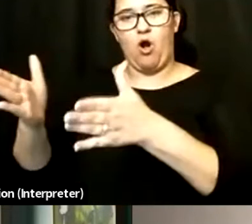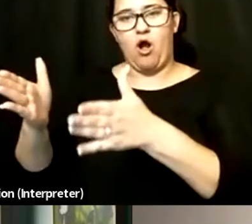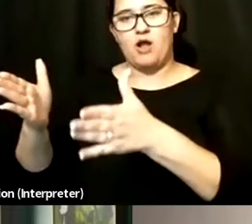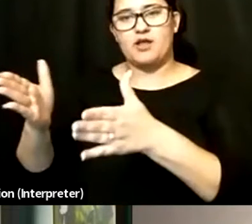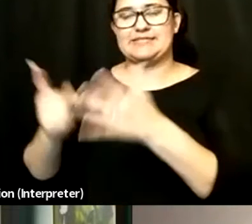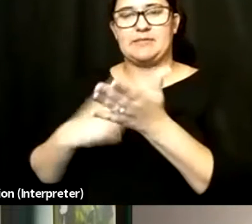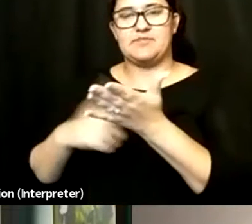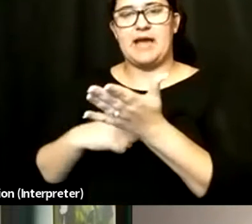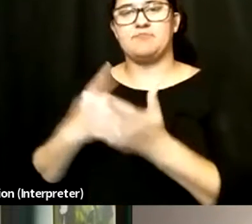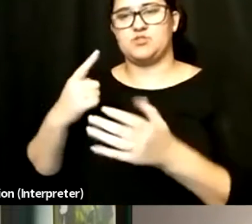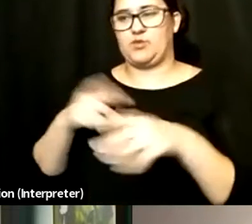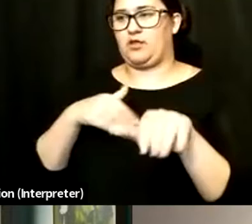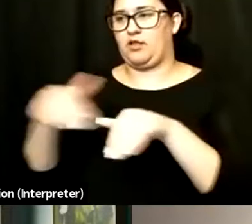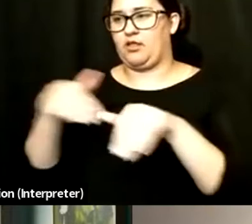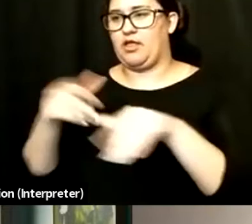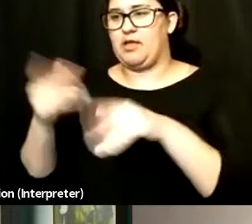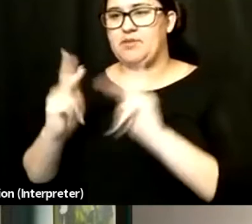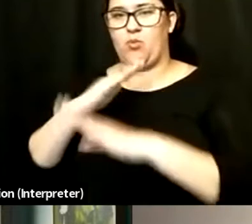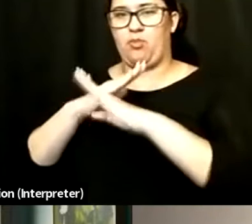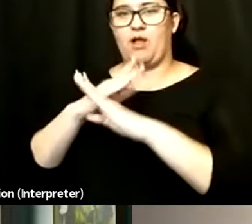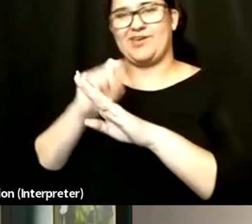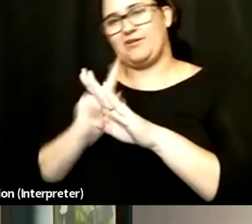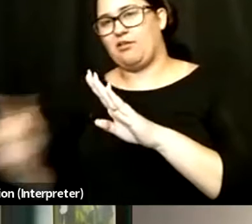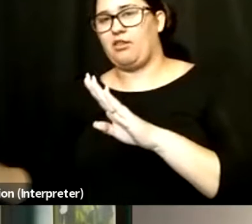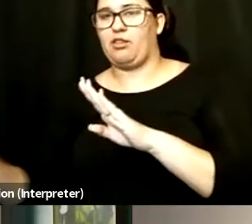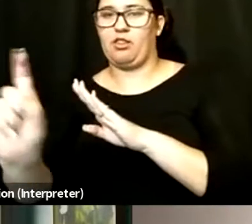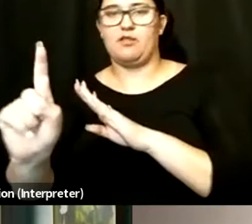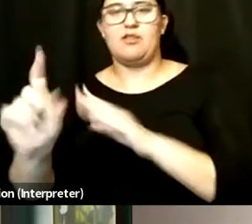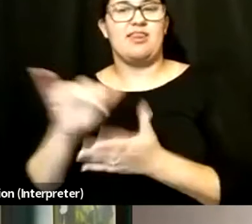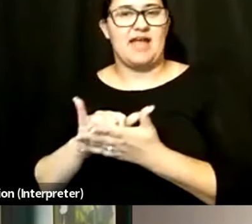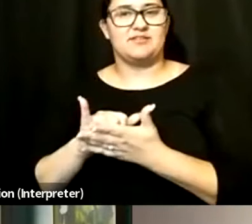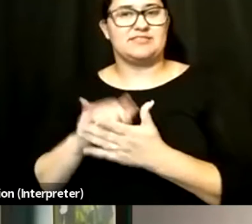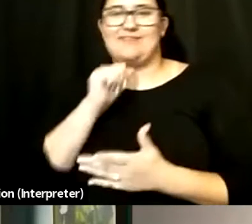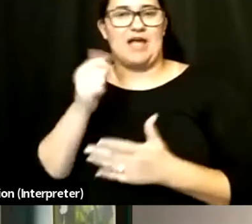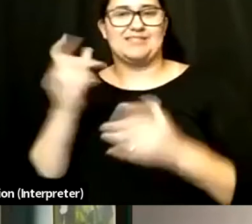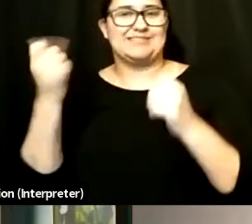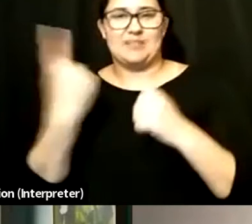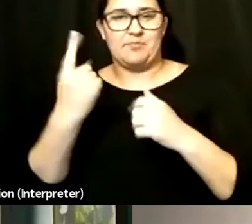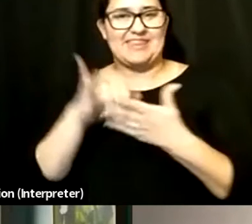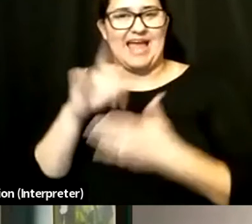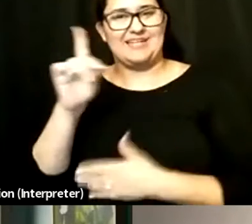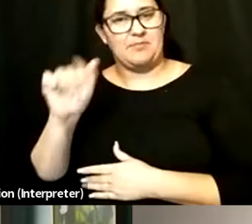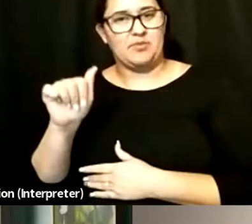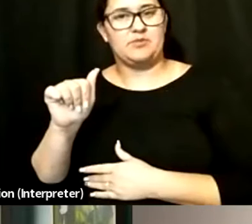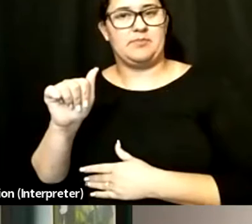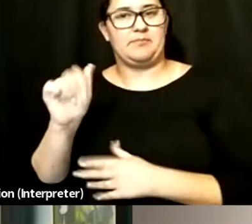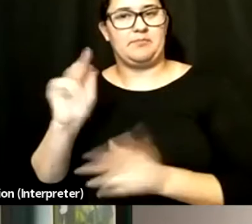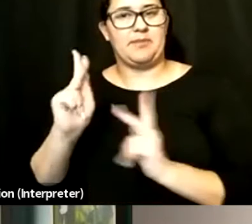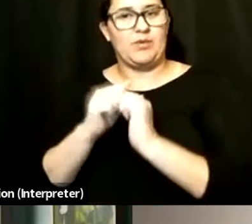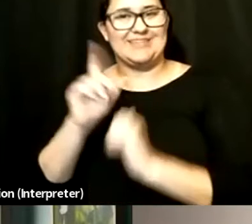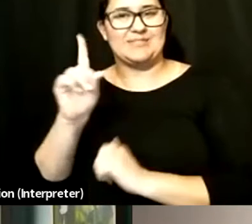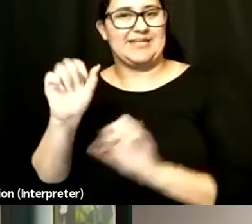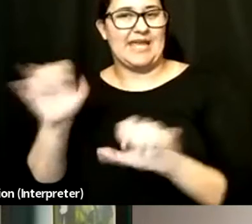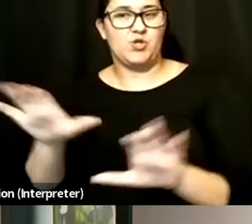pull it up from the root. And so that's why really countering systemic ableism is much of a driving